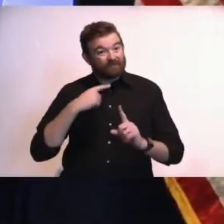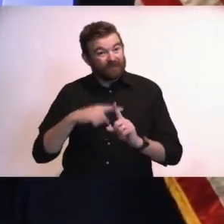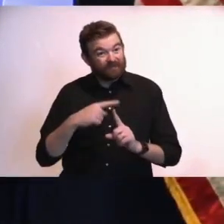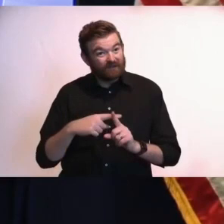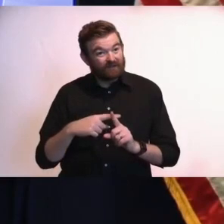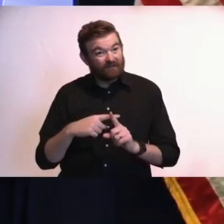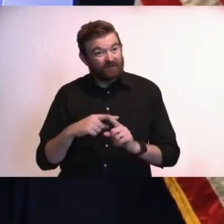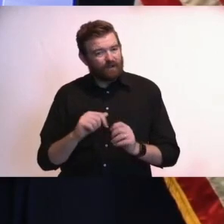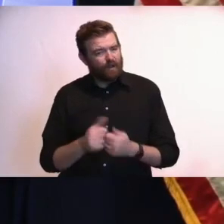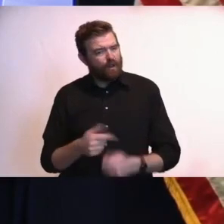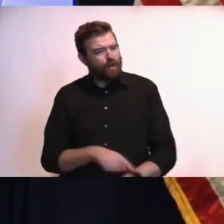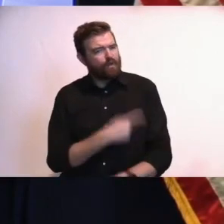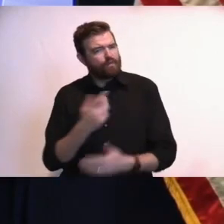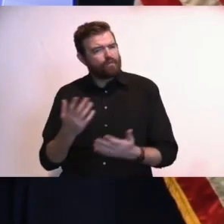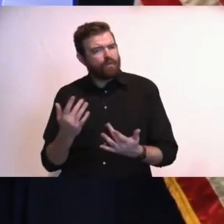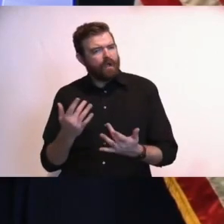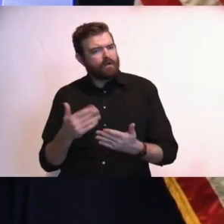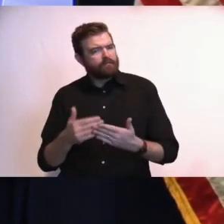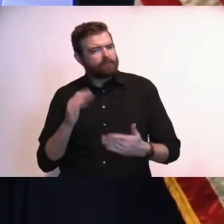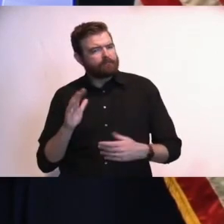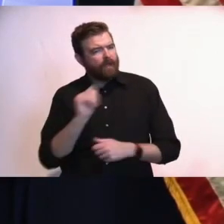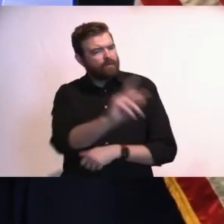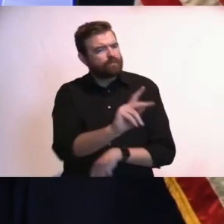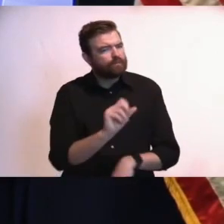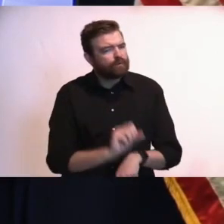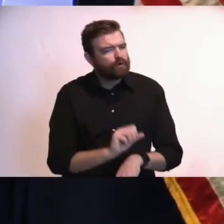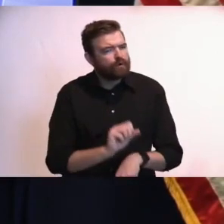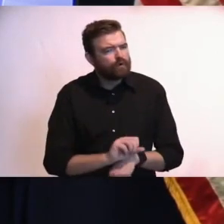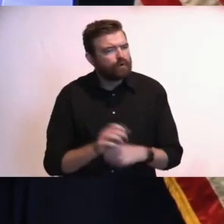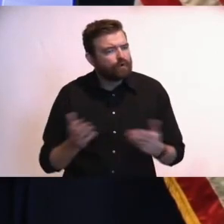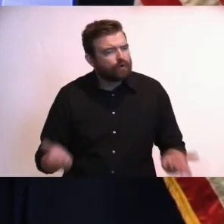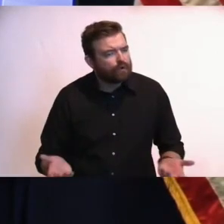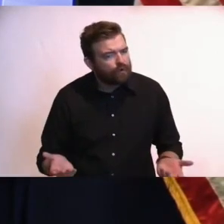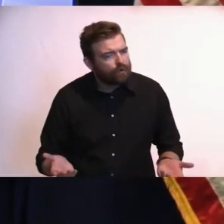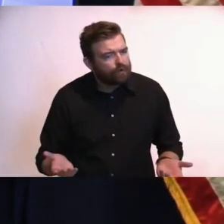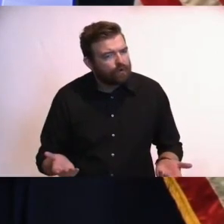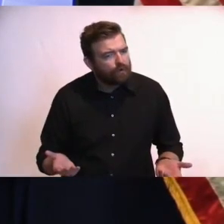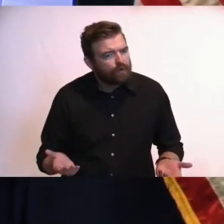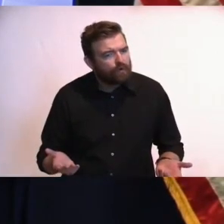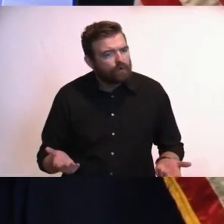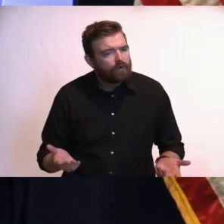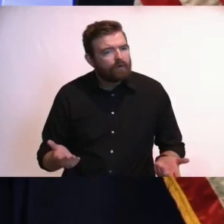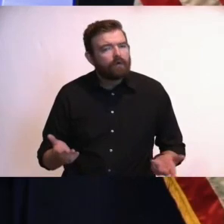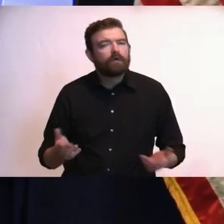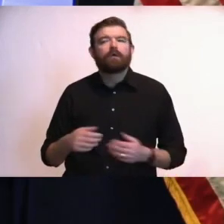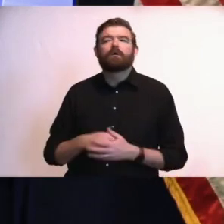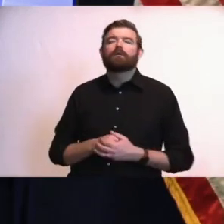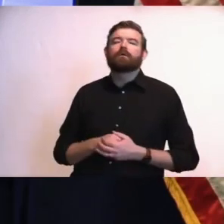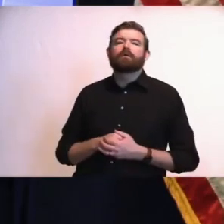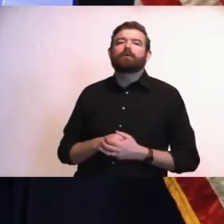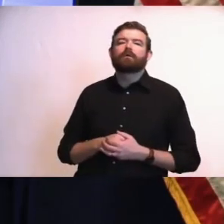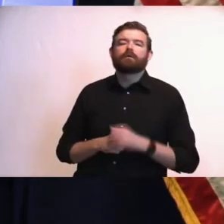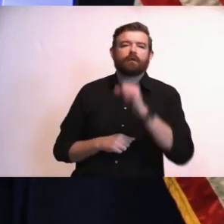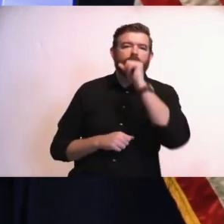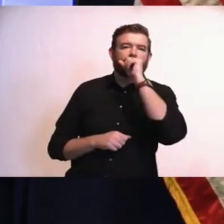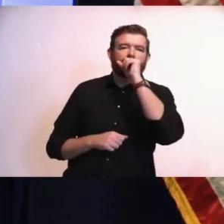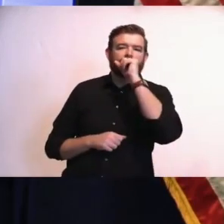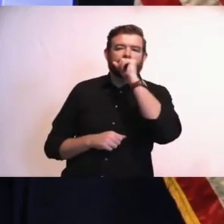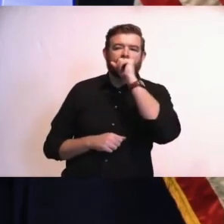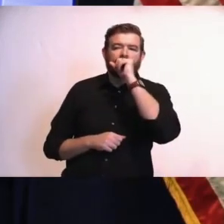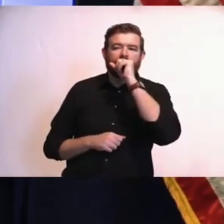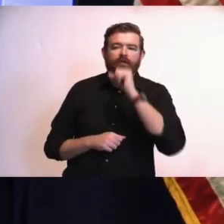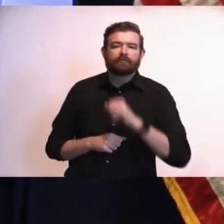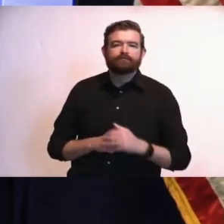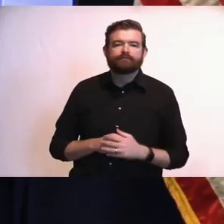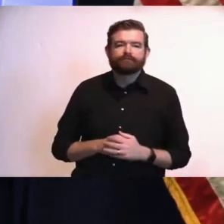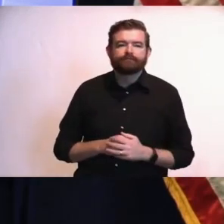Today, with about 6,000 individuals in our hospitals with confirmed COVID positive tests,